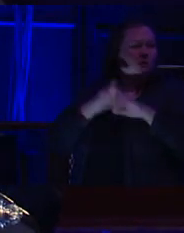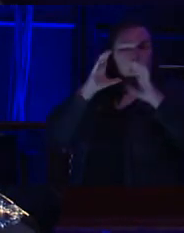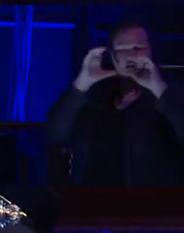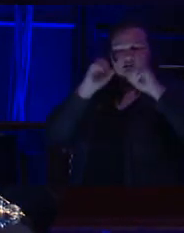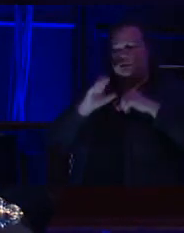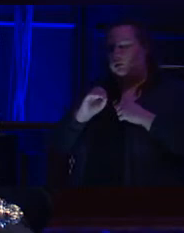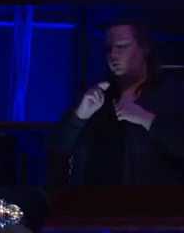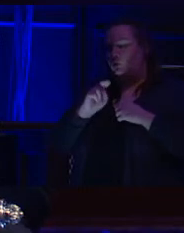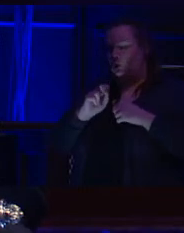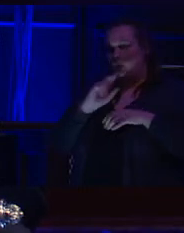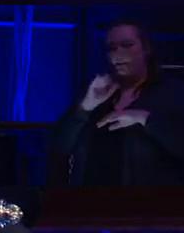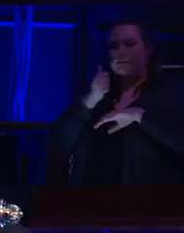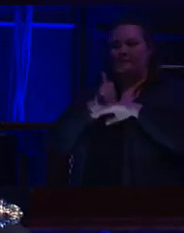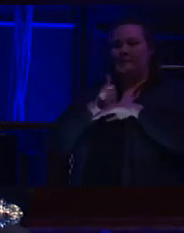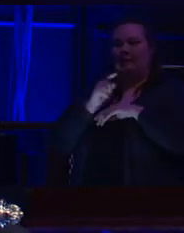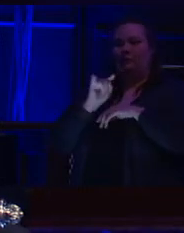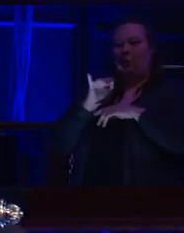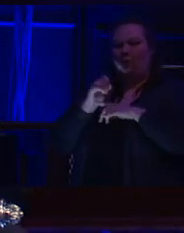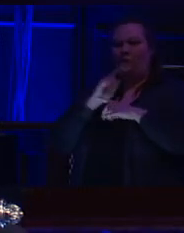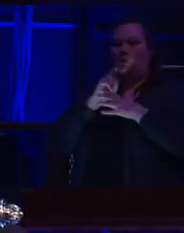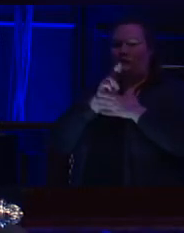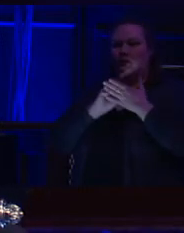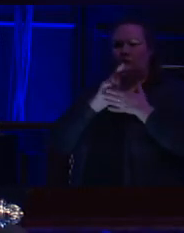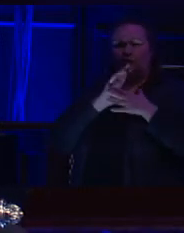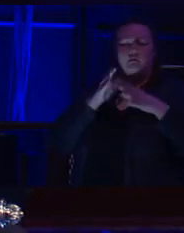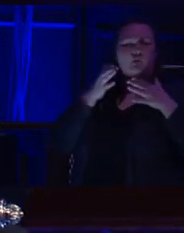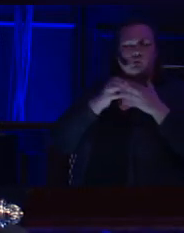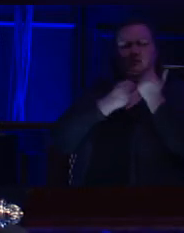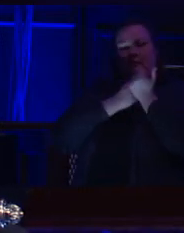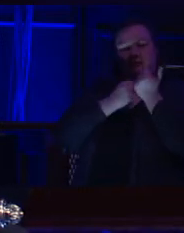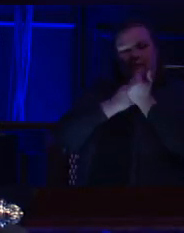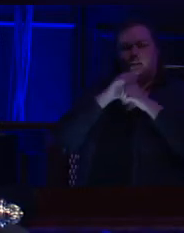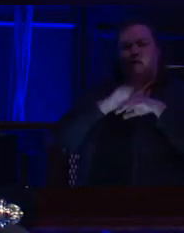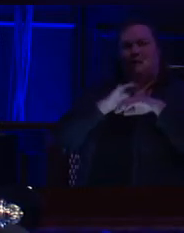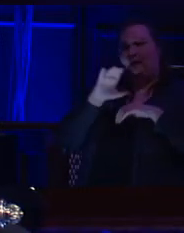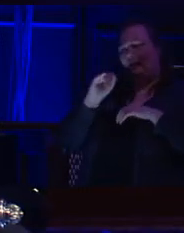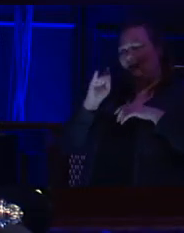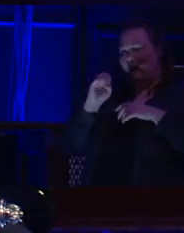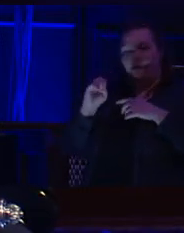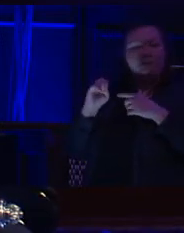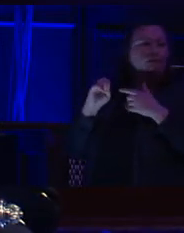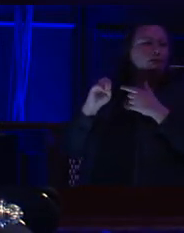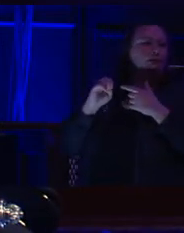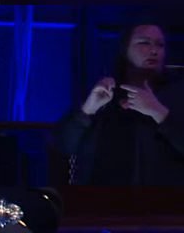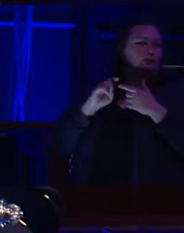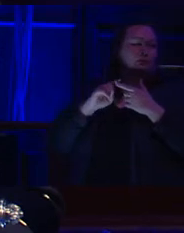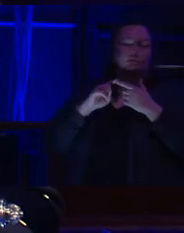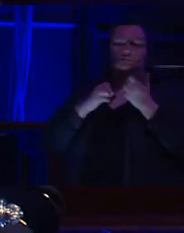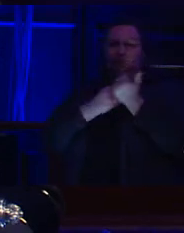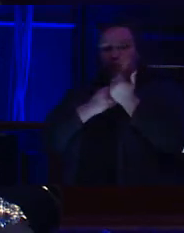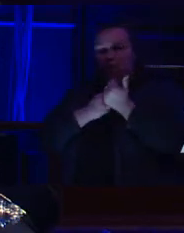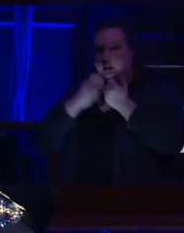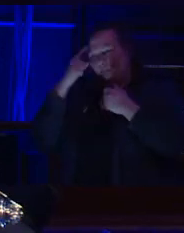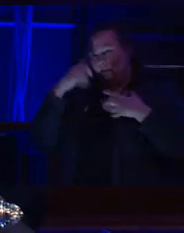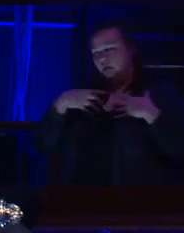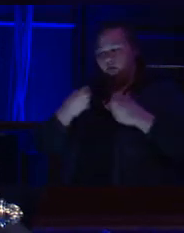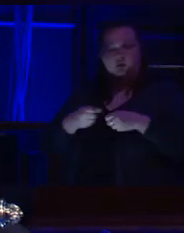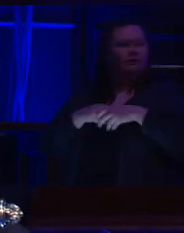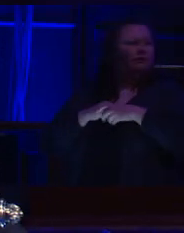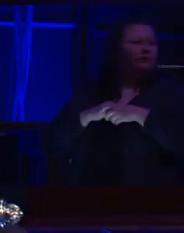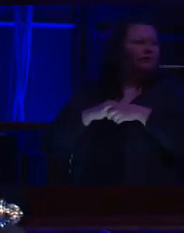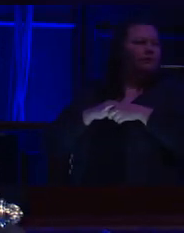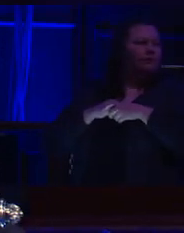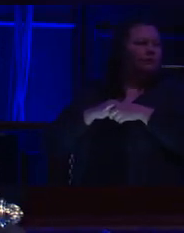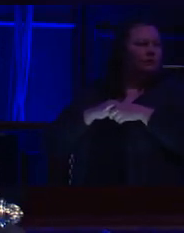set the tone for the university with a focus and advocacy on climate, anti-racism, and mental health. These are